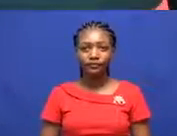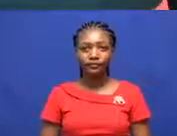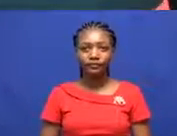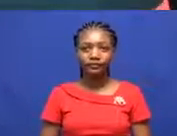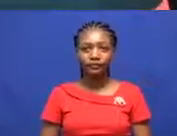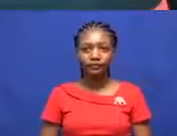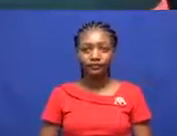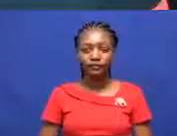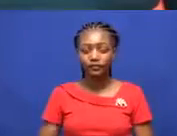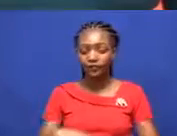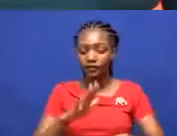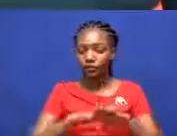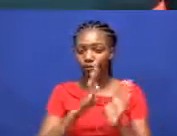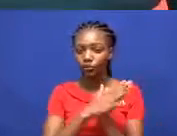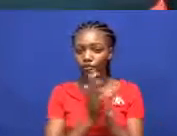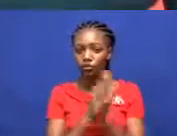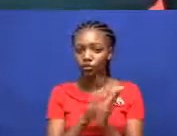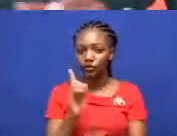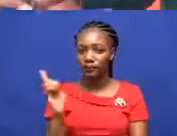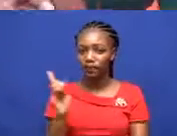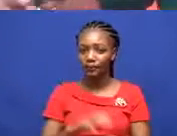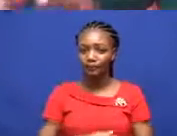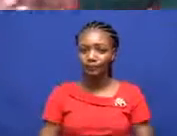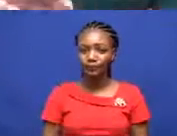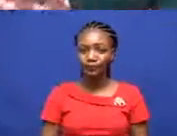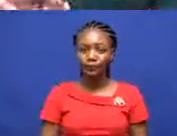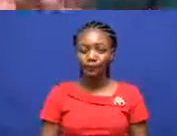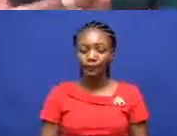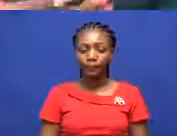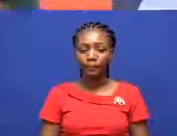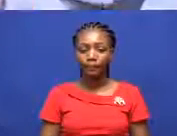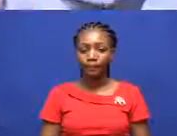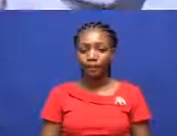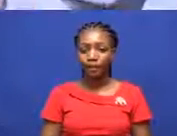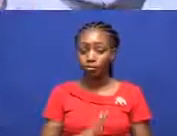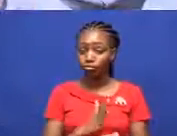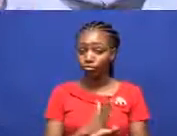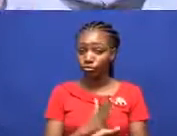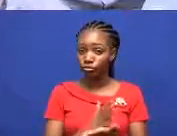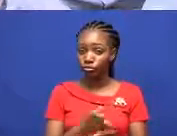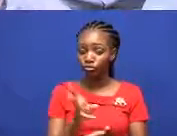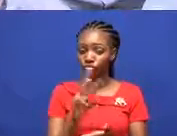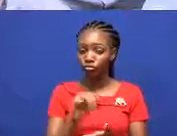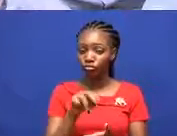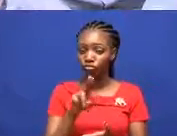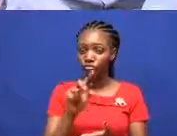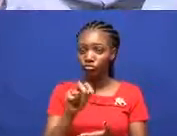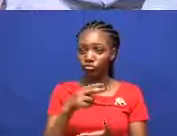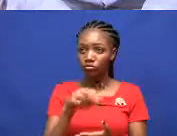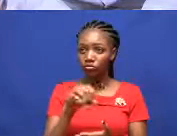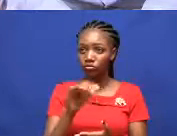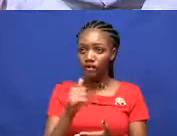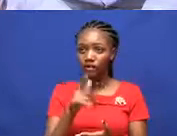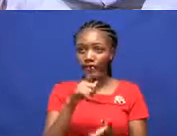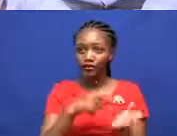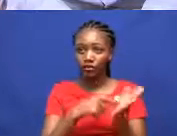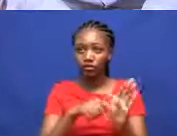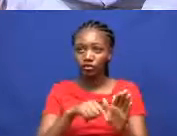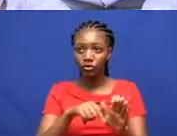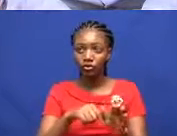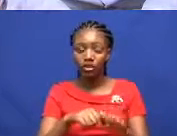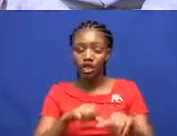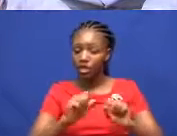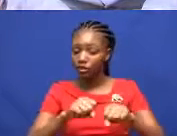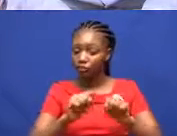An amazing story right there by David Muthoka. Really, Muthoka and Zainab, it really just goes to show that you can do anything you put